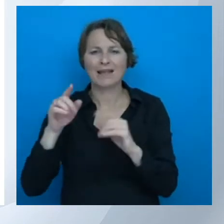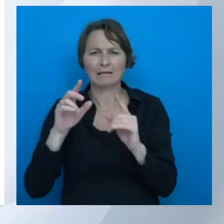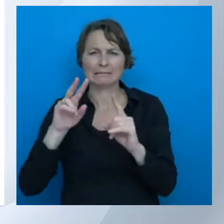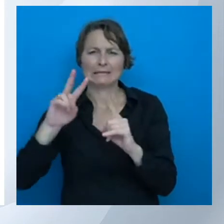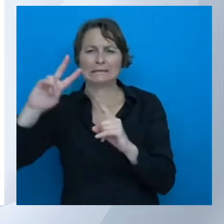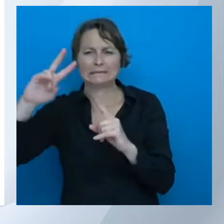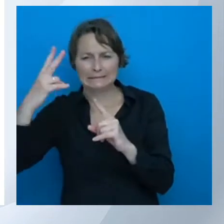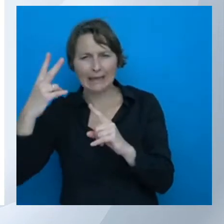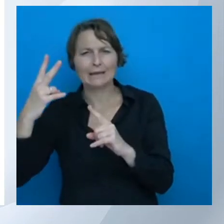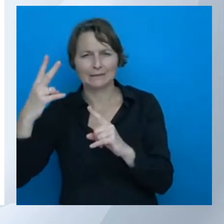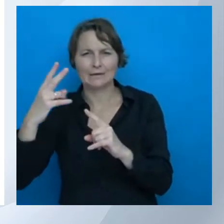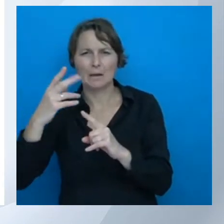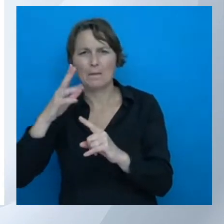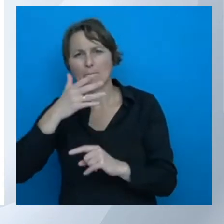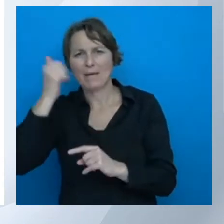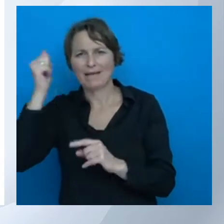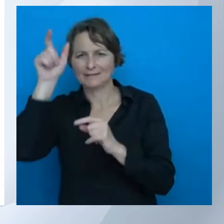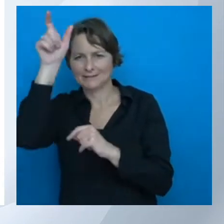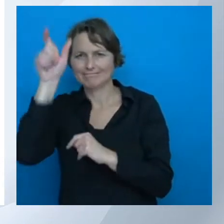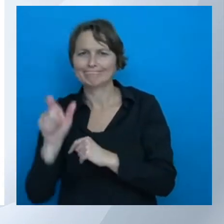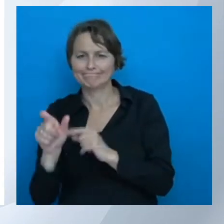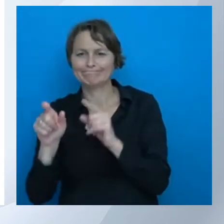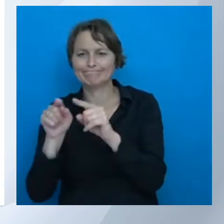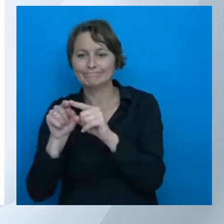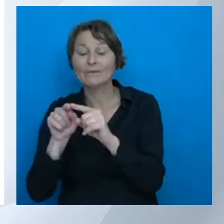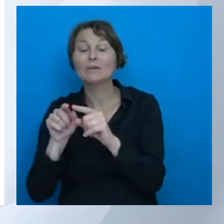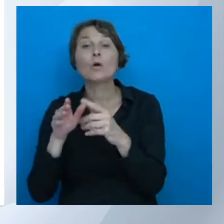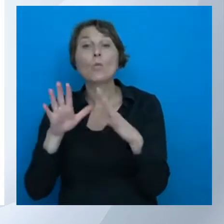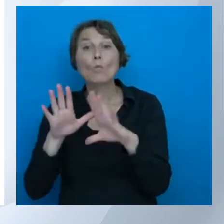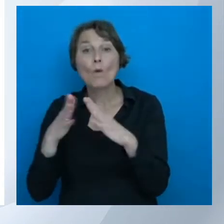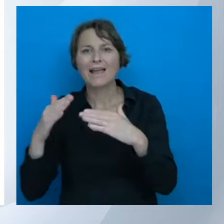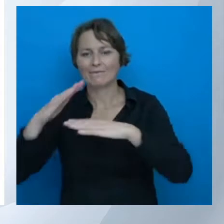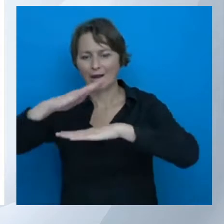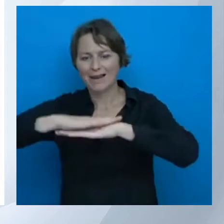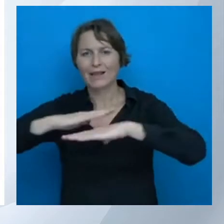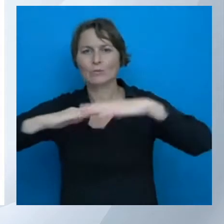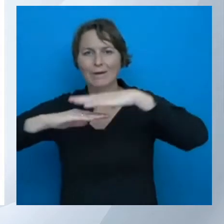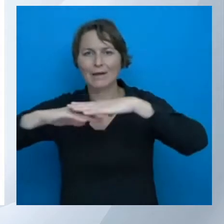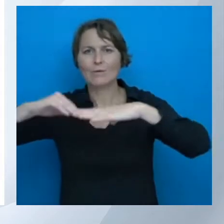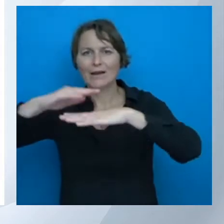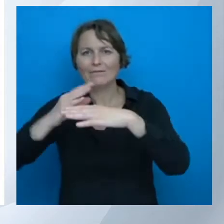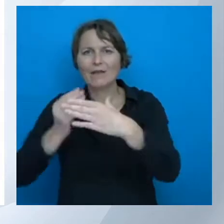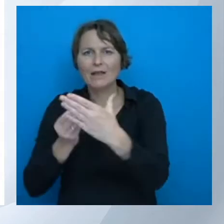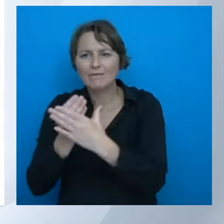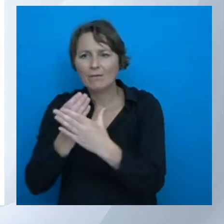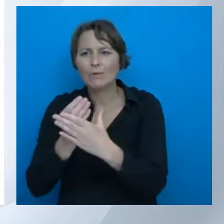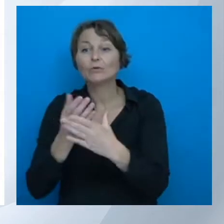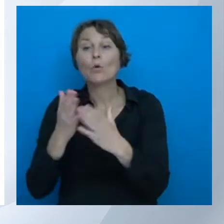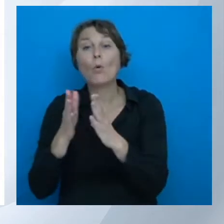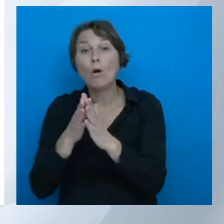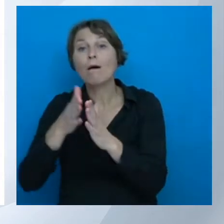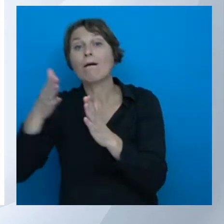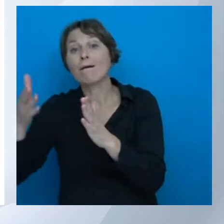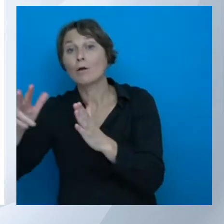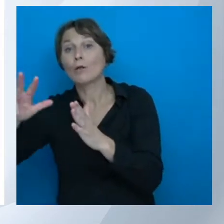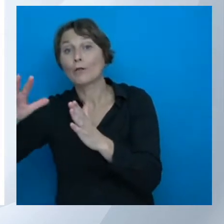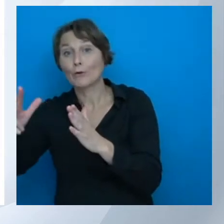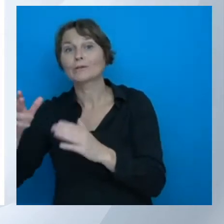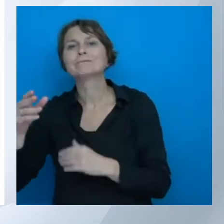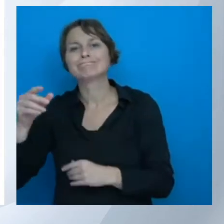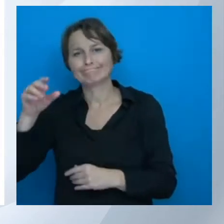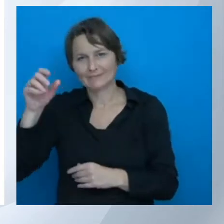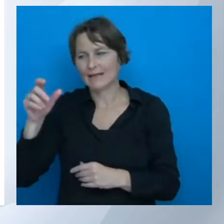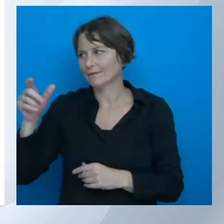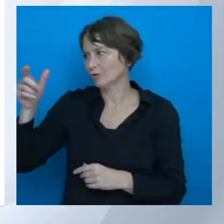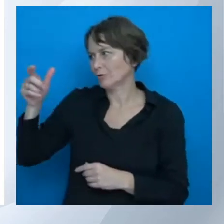understand information as it propagates through the layers, or the introspective rational explainer, which provides strong guarantees on